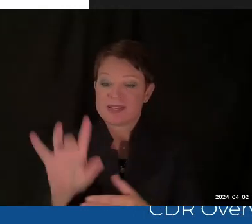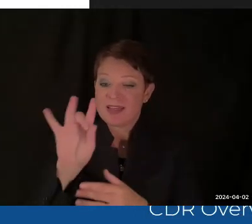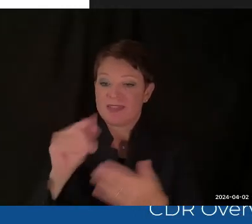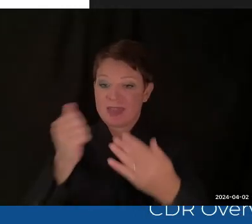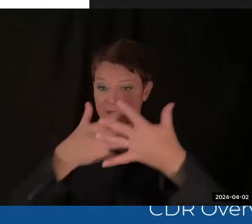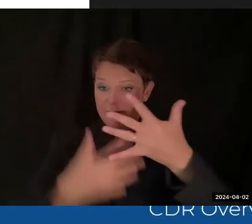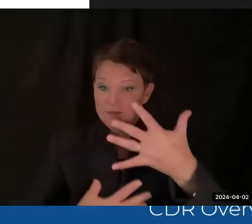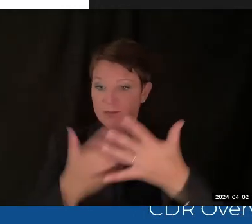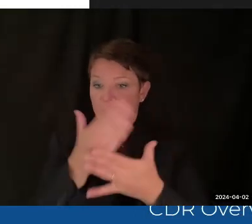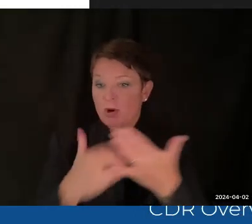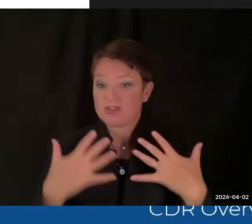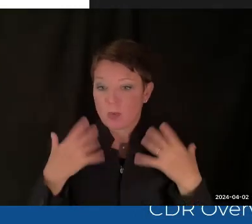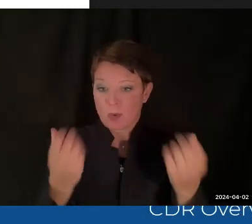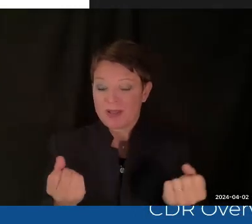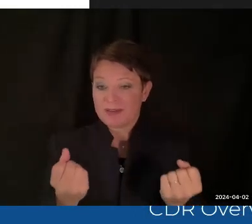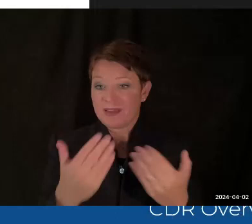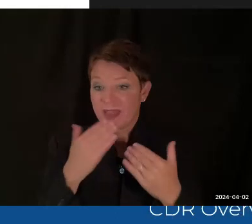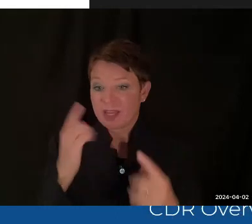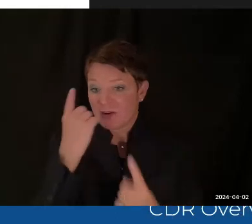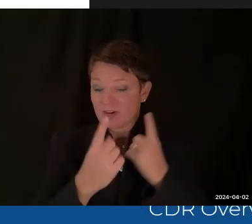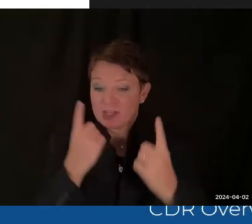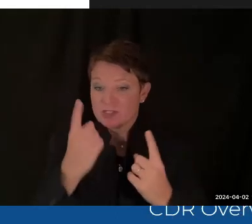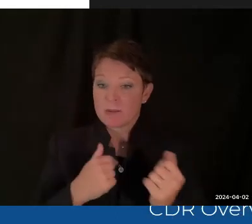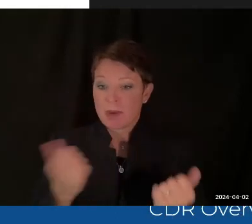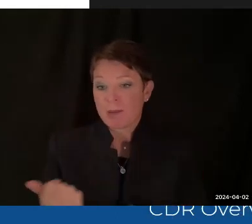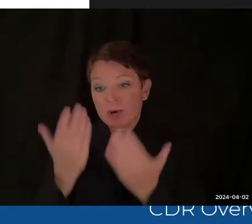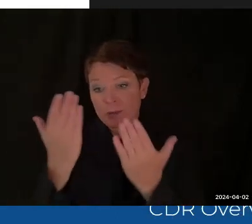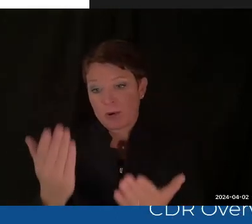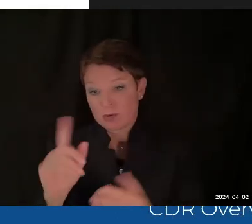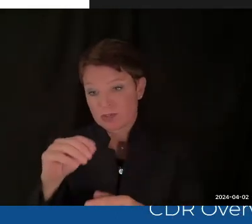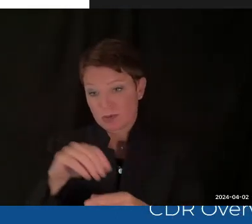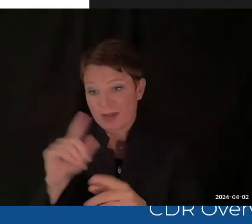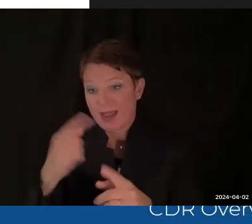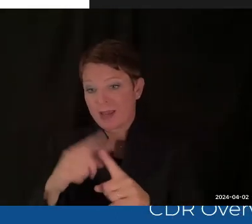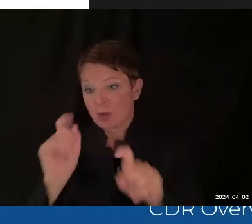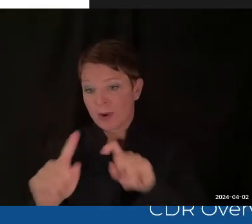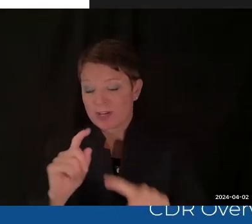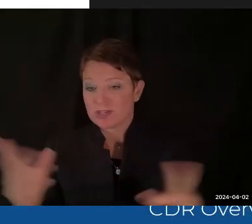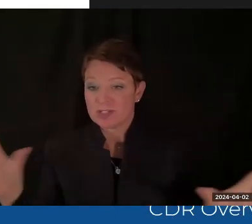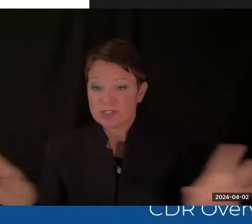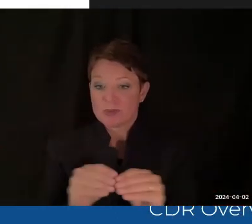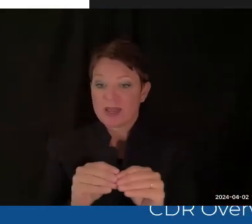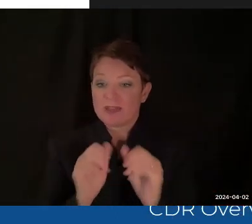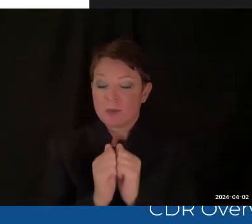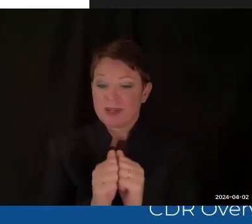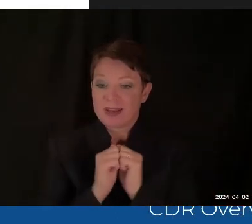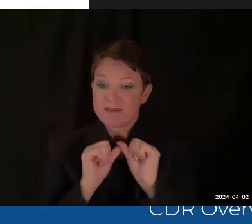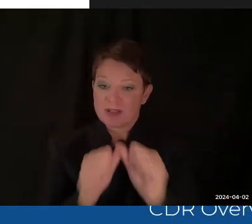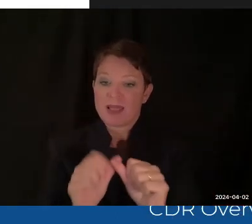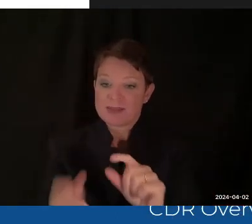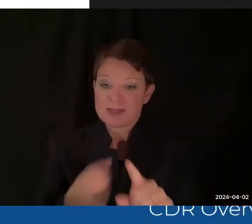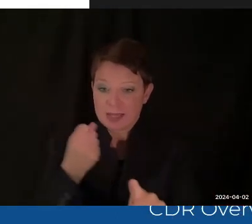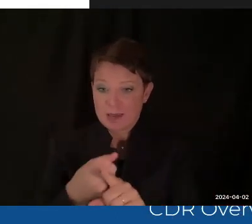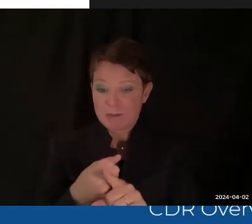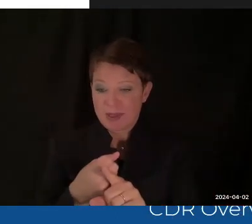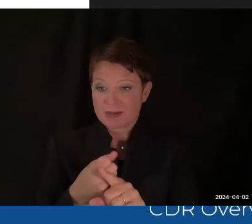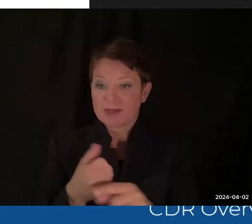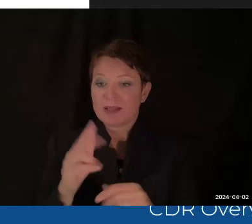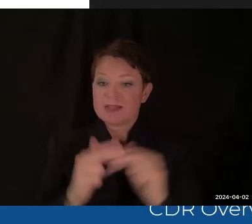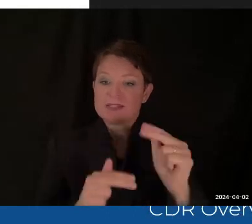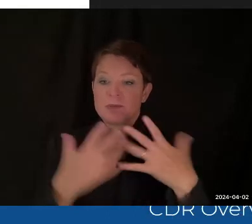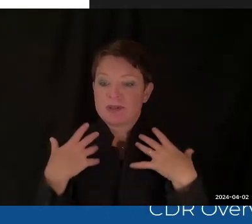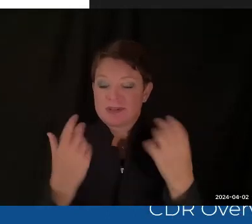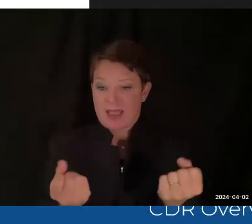dimensions of wellness. Thank you for considering my proposal and questions, and together we can create a lasting impact. Let's build